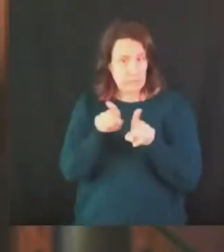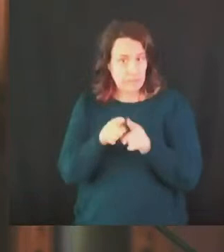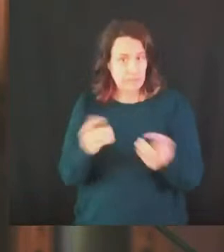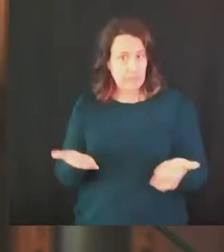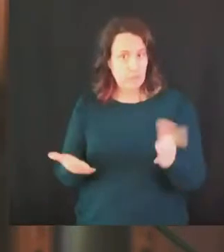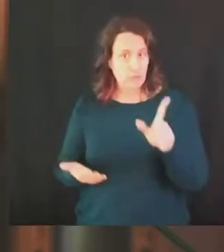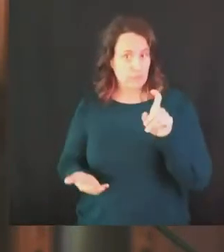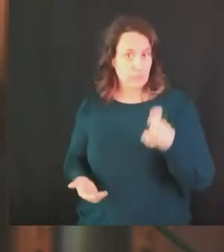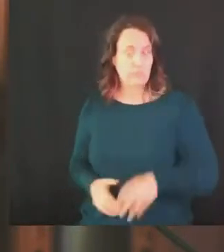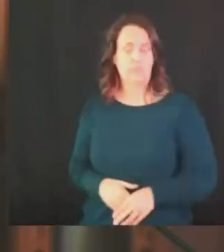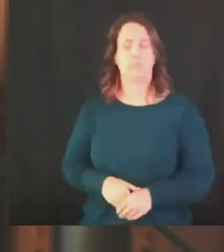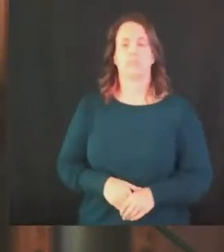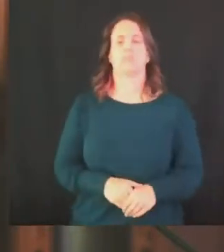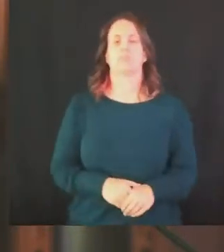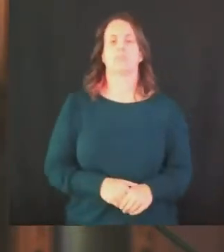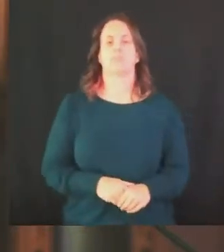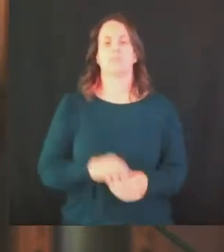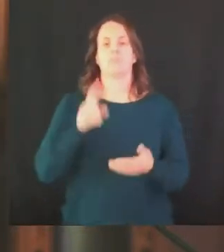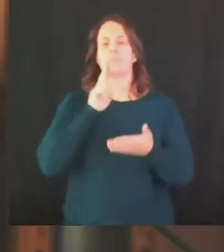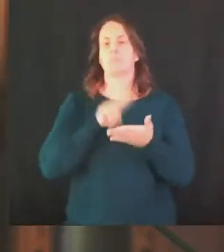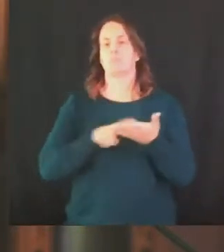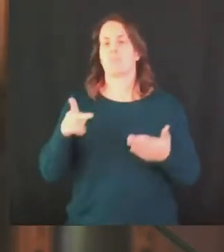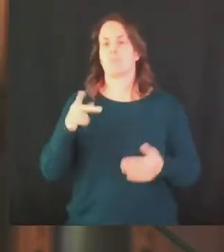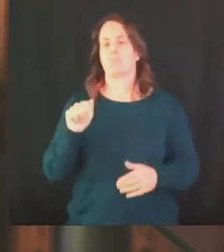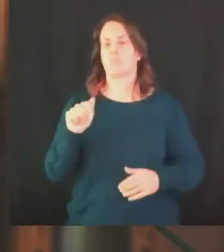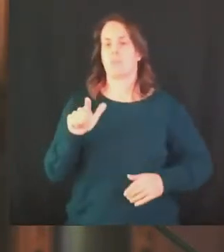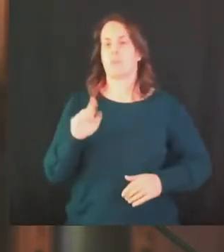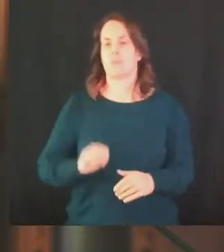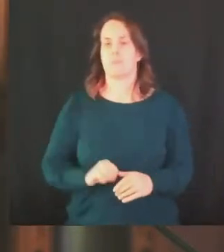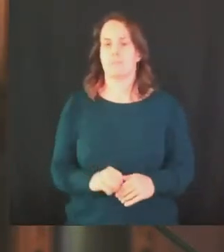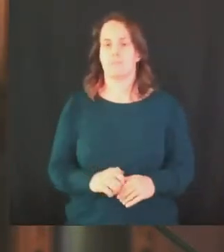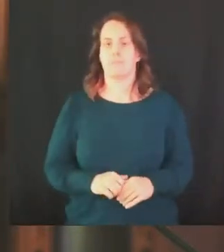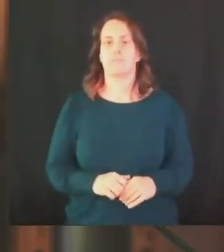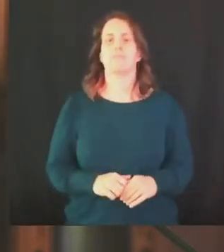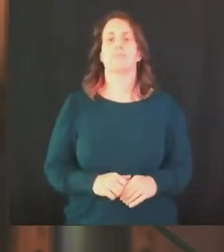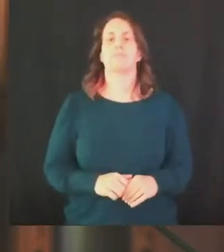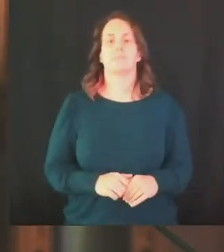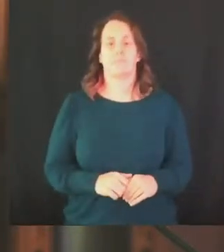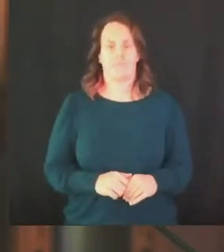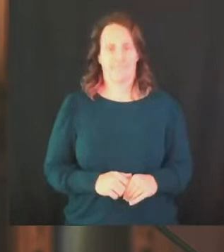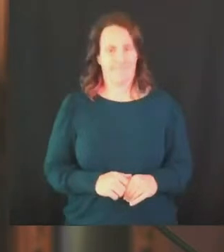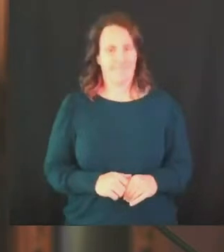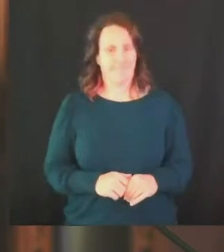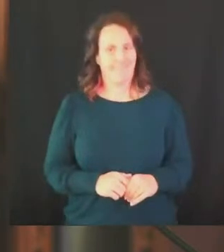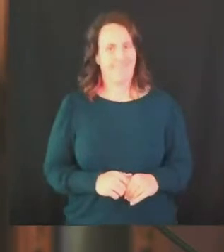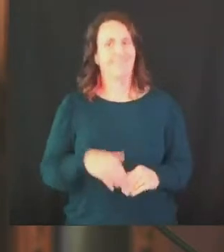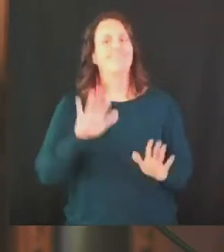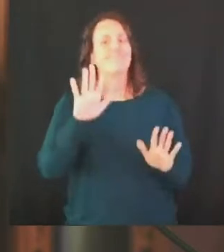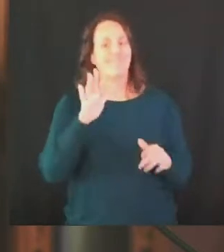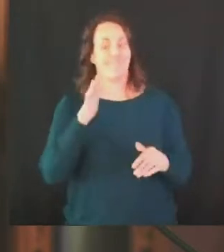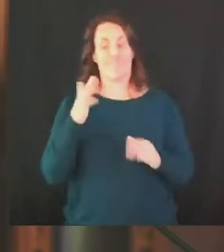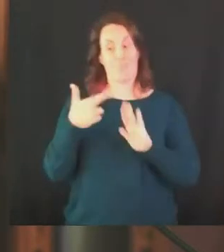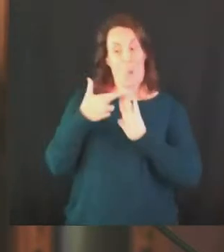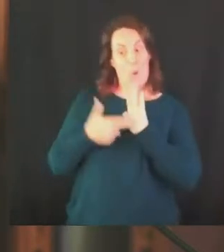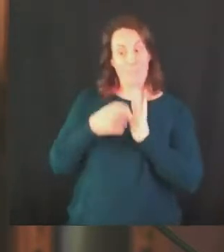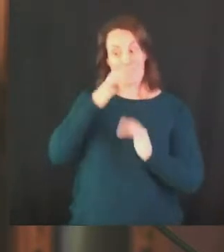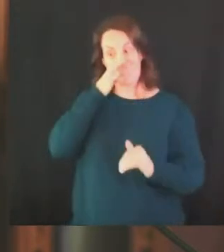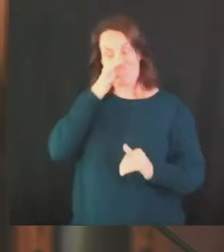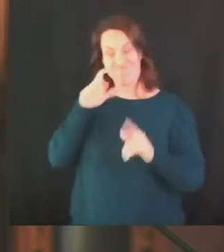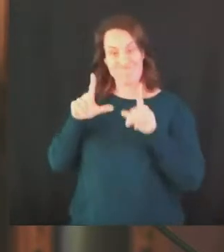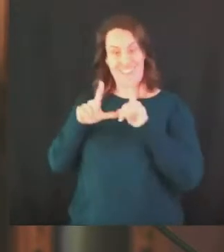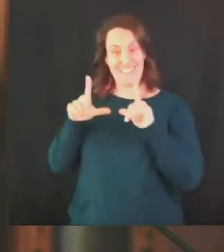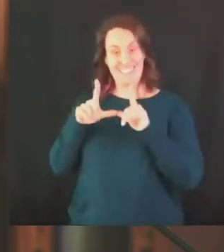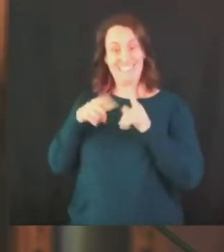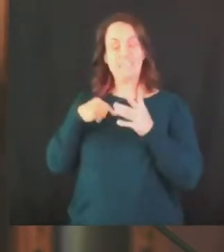we put back in place last week was the ability for out-of-state physicians to practice here in Wisconsin. And for starters,